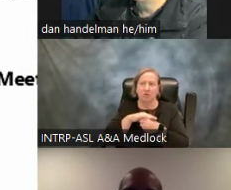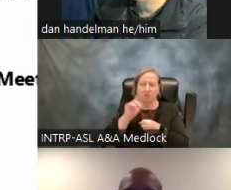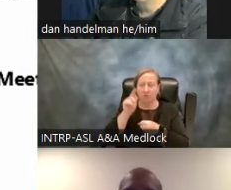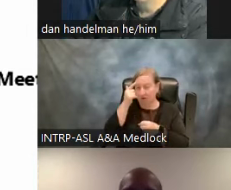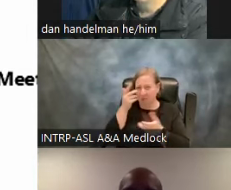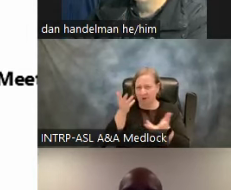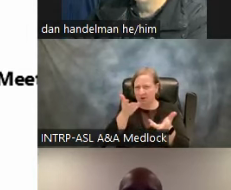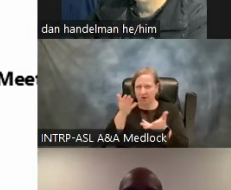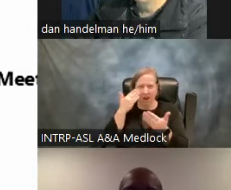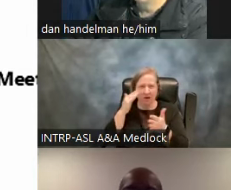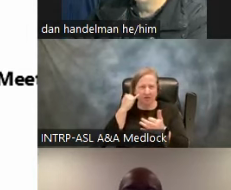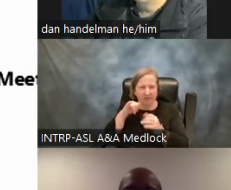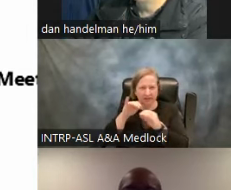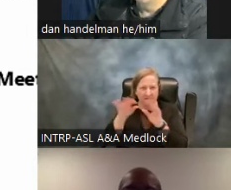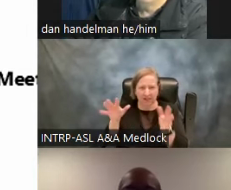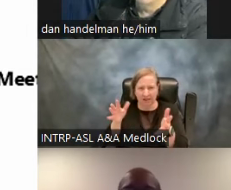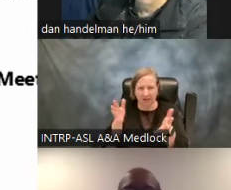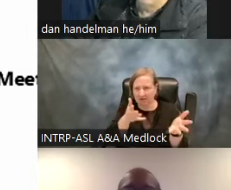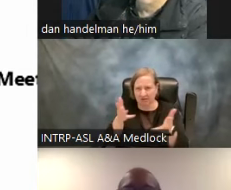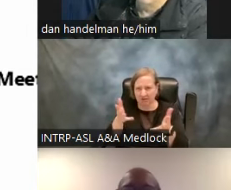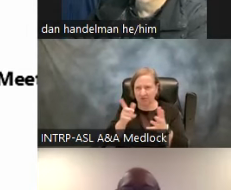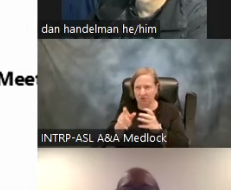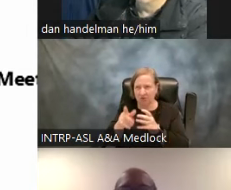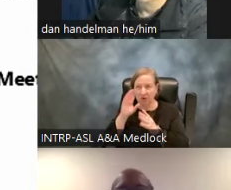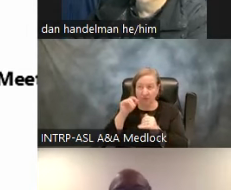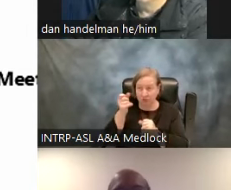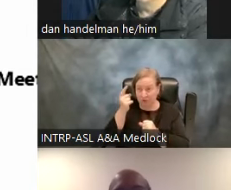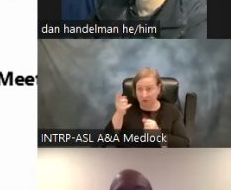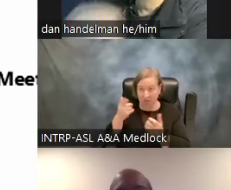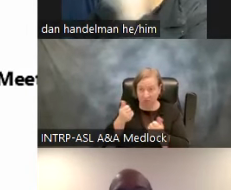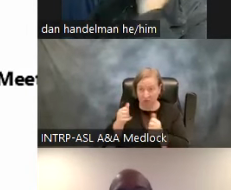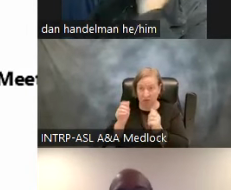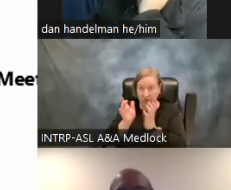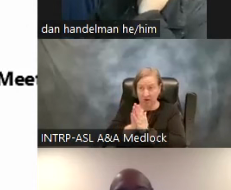I don't know if that's a clear question, but hopefully you understand what I'm trying to ask.